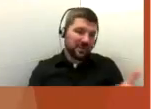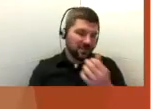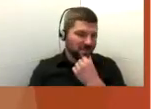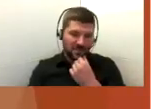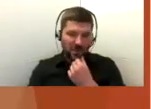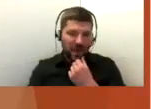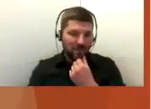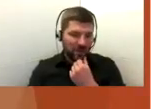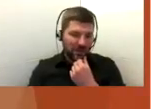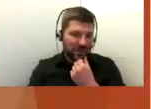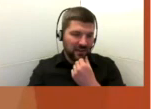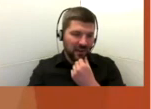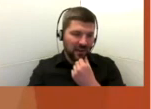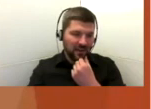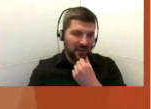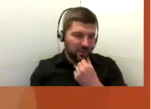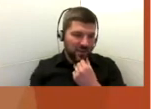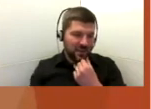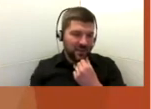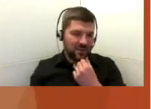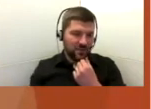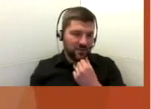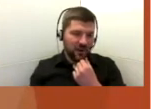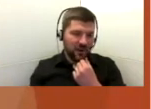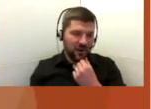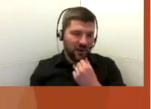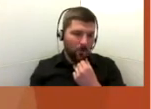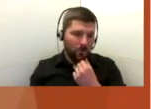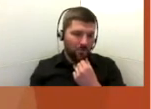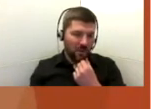Greenland, here's a little map of Greenland. We tend to